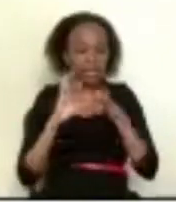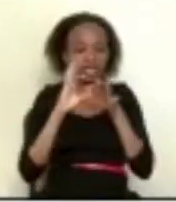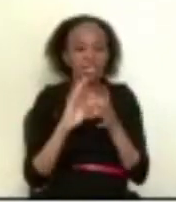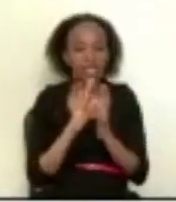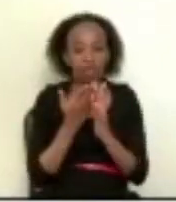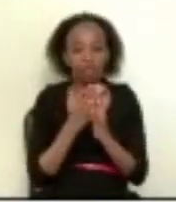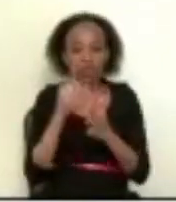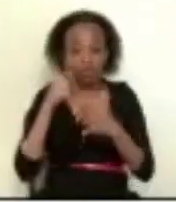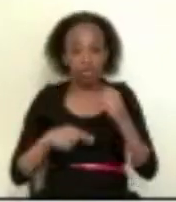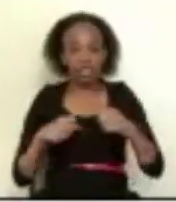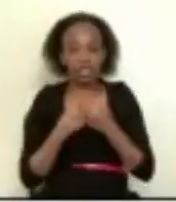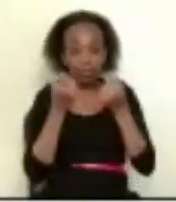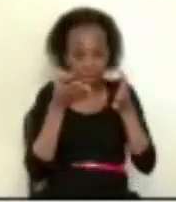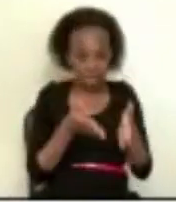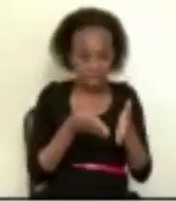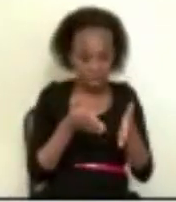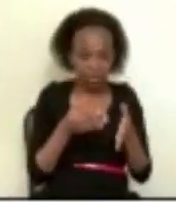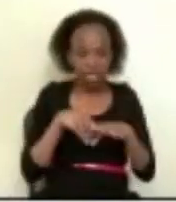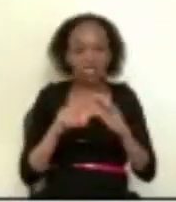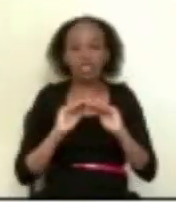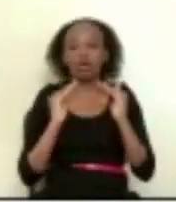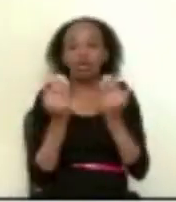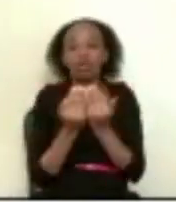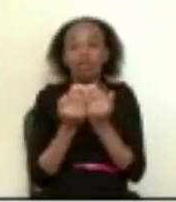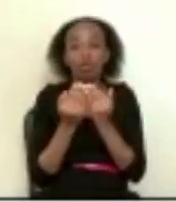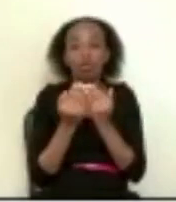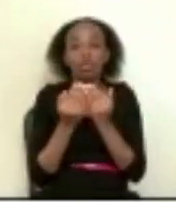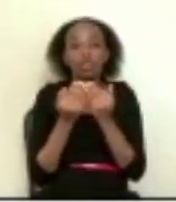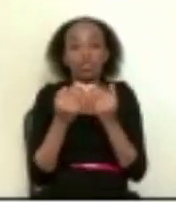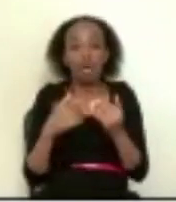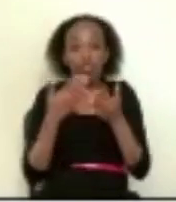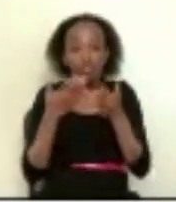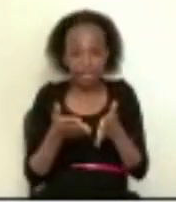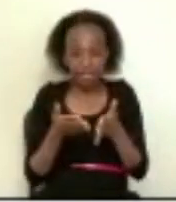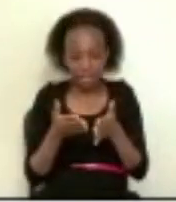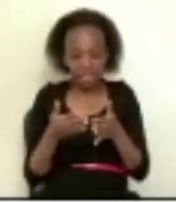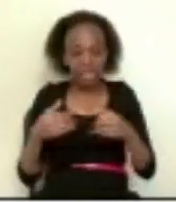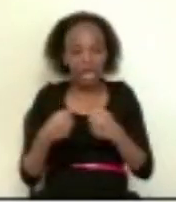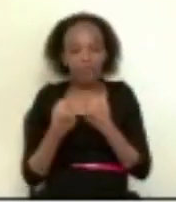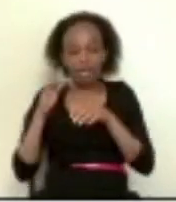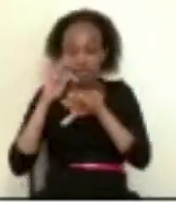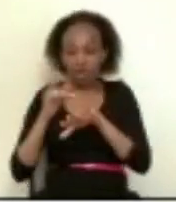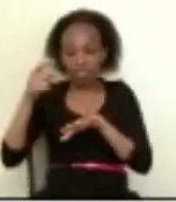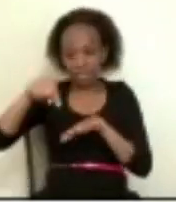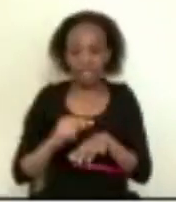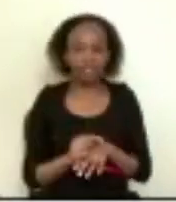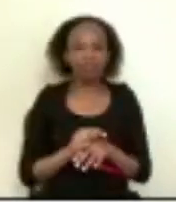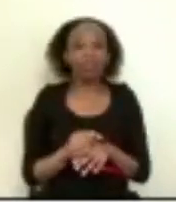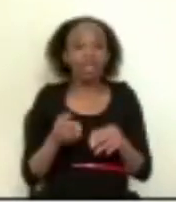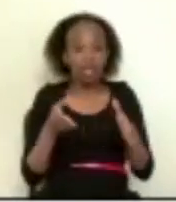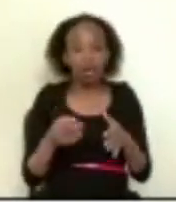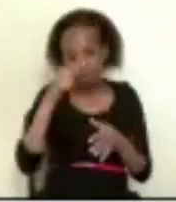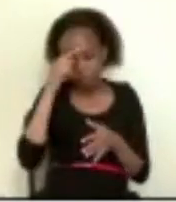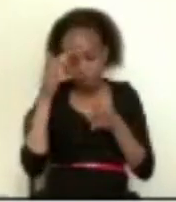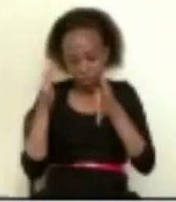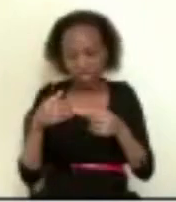between what is happening in the global sphere to how this is happening is going to affect us, right? So because